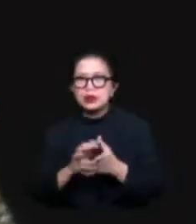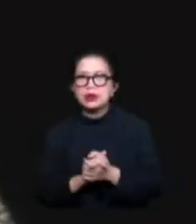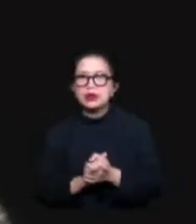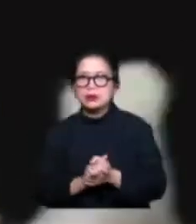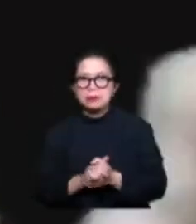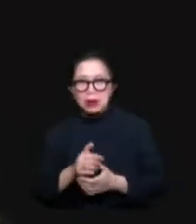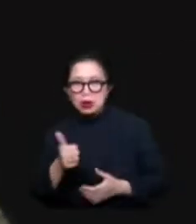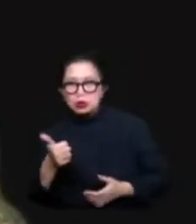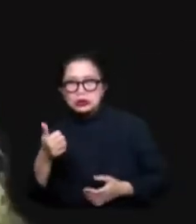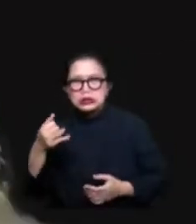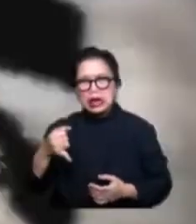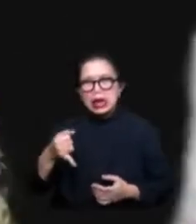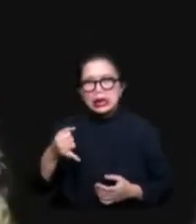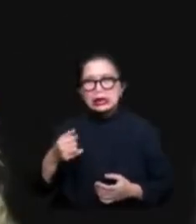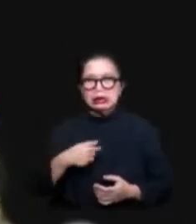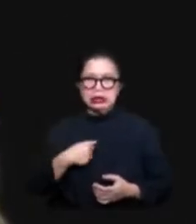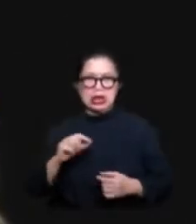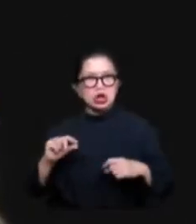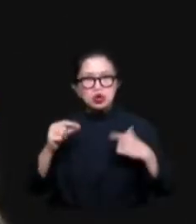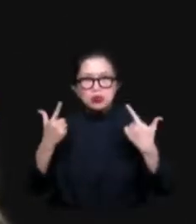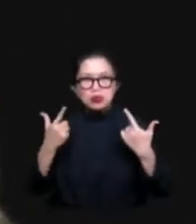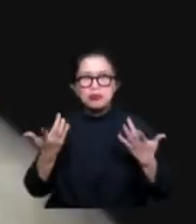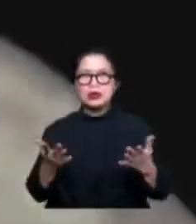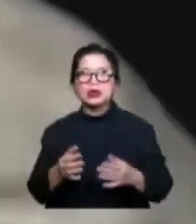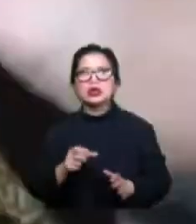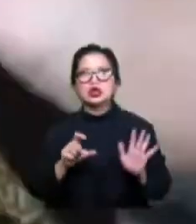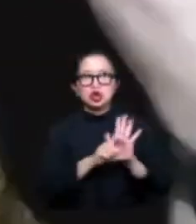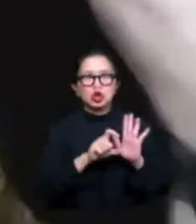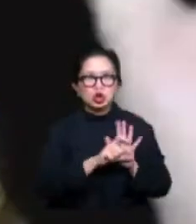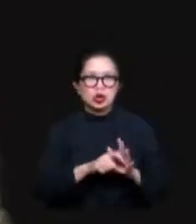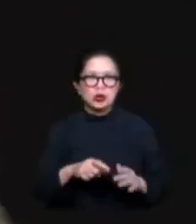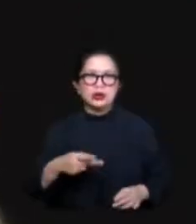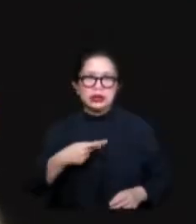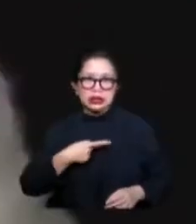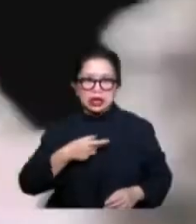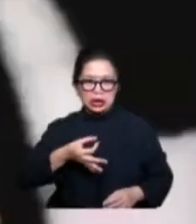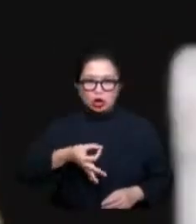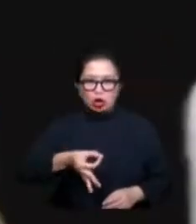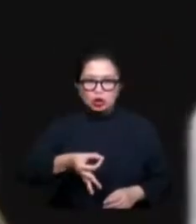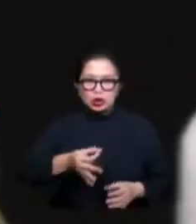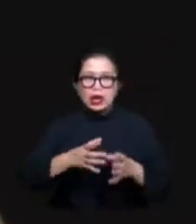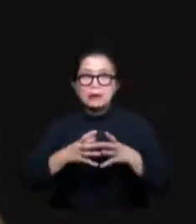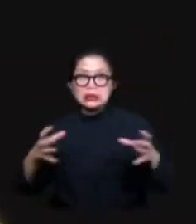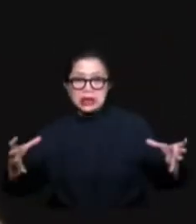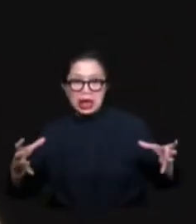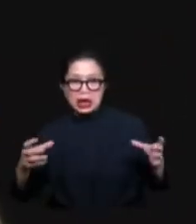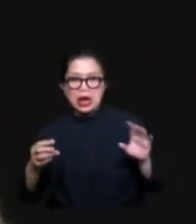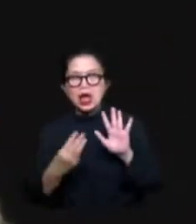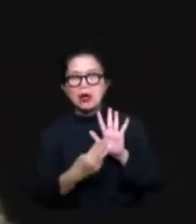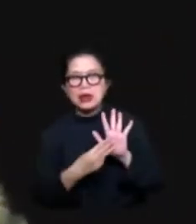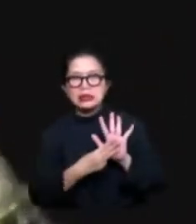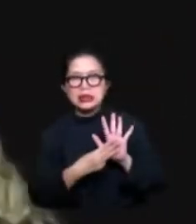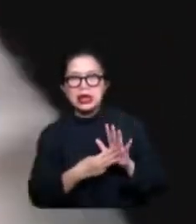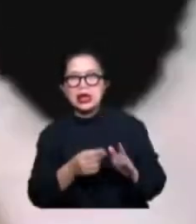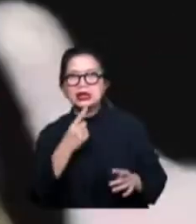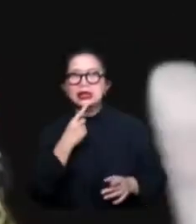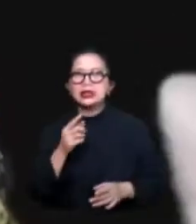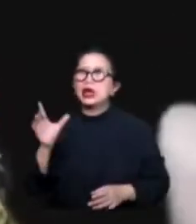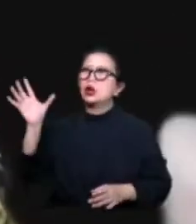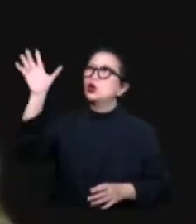you stay in the density, you have another problem with the air quality and also water